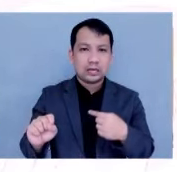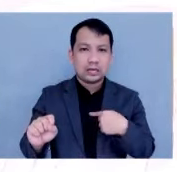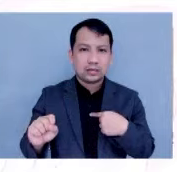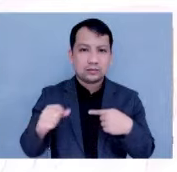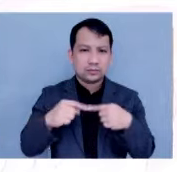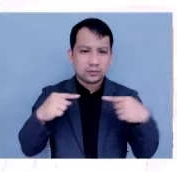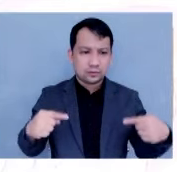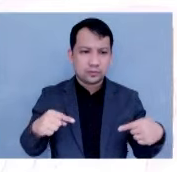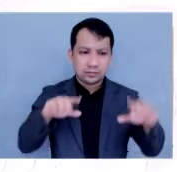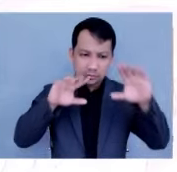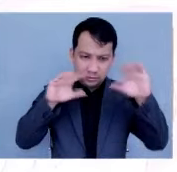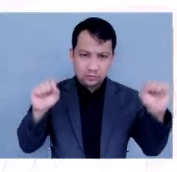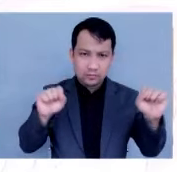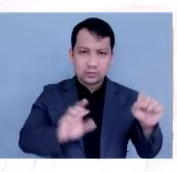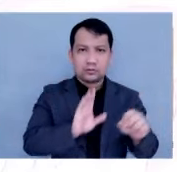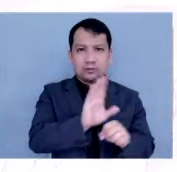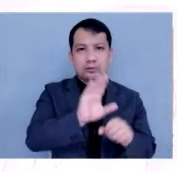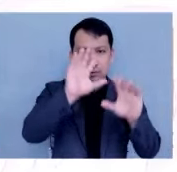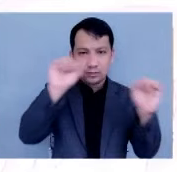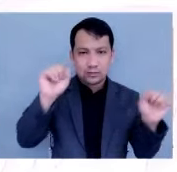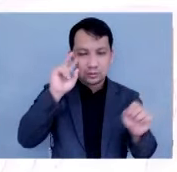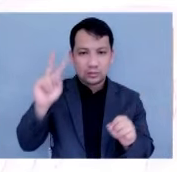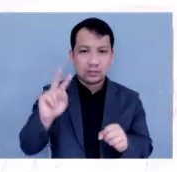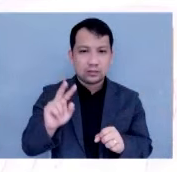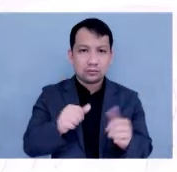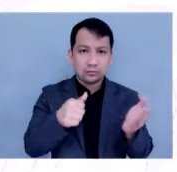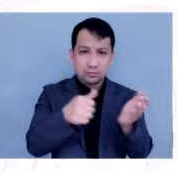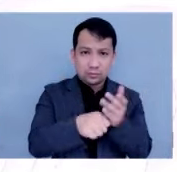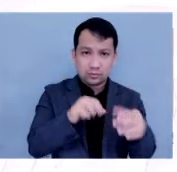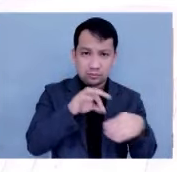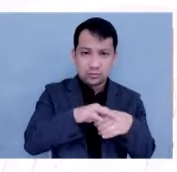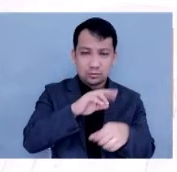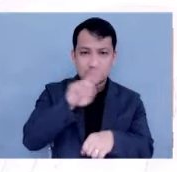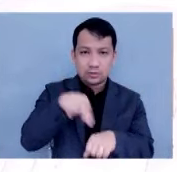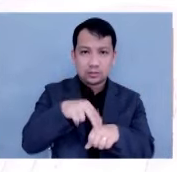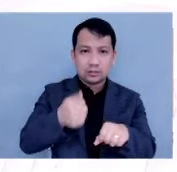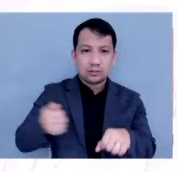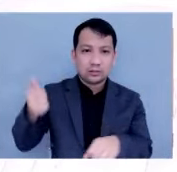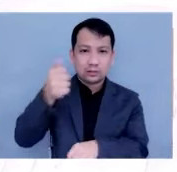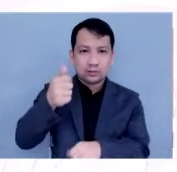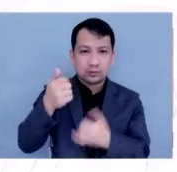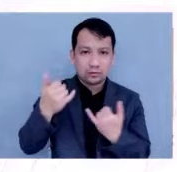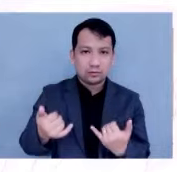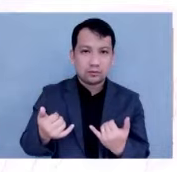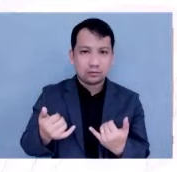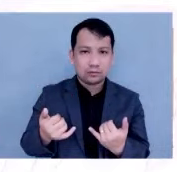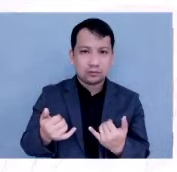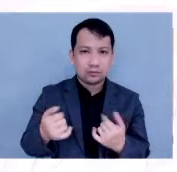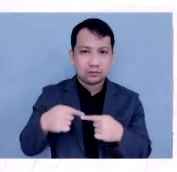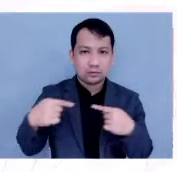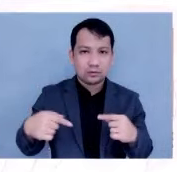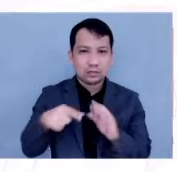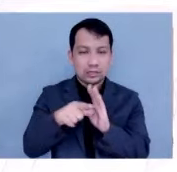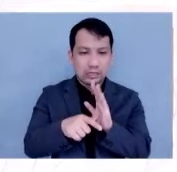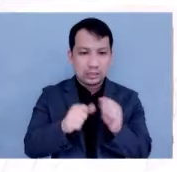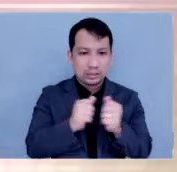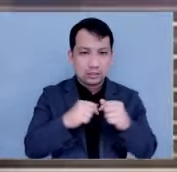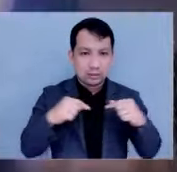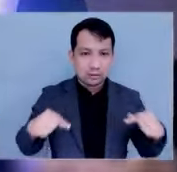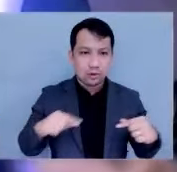president. He is still our president. We even elected him as a national chairman. The fight here, which I believe is a legal fight, is between which